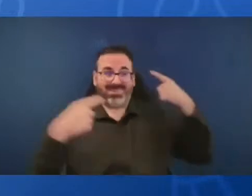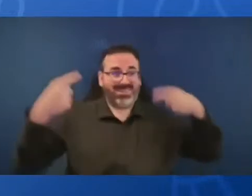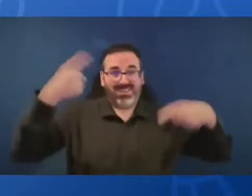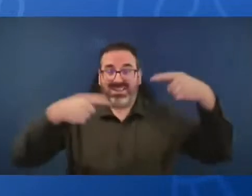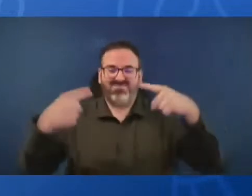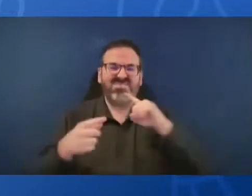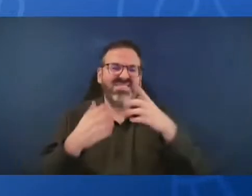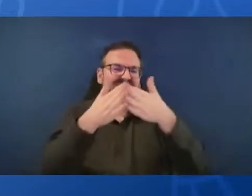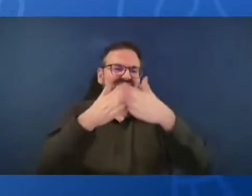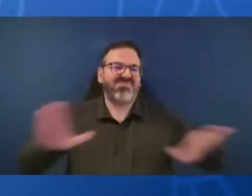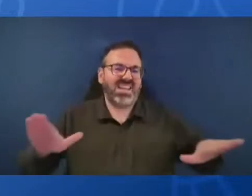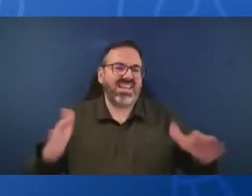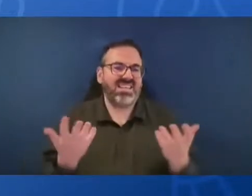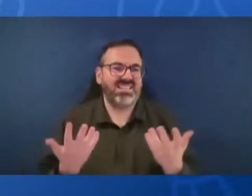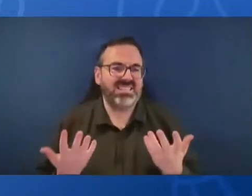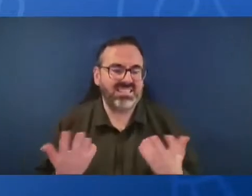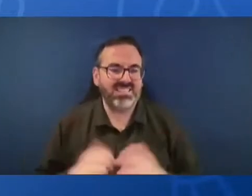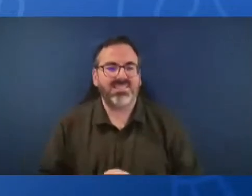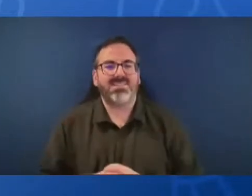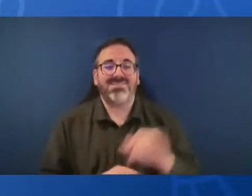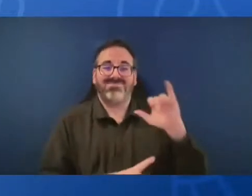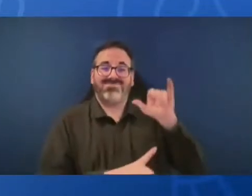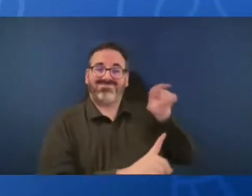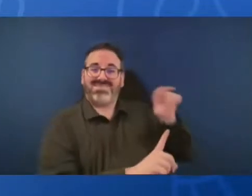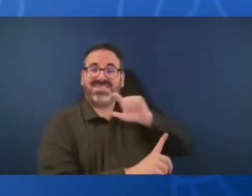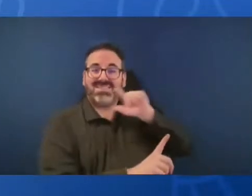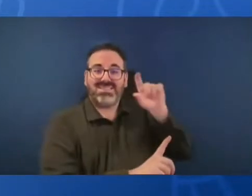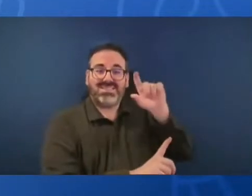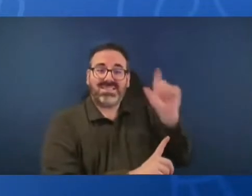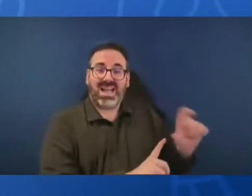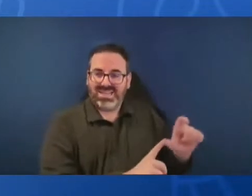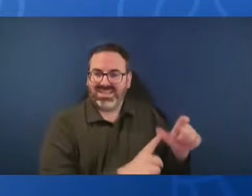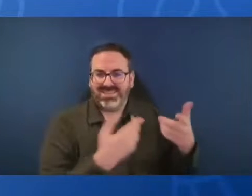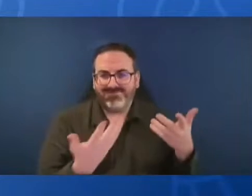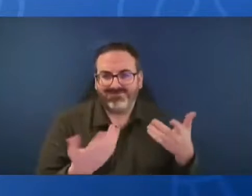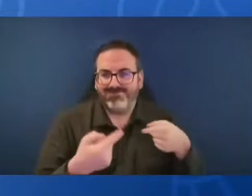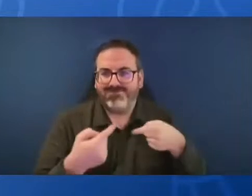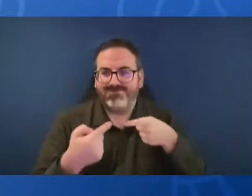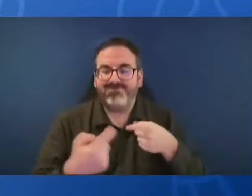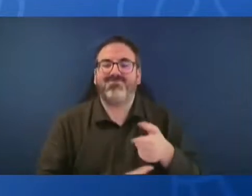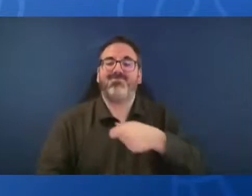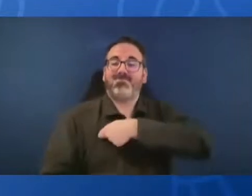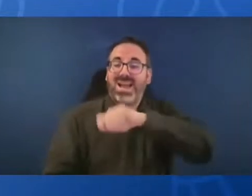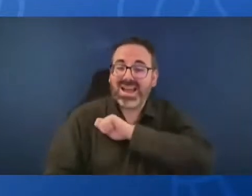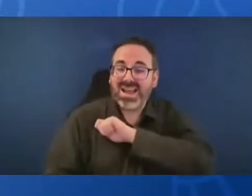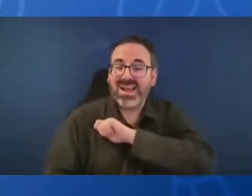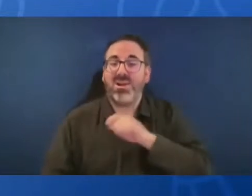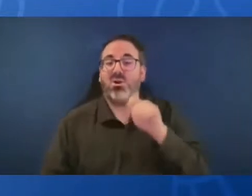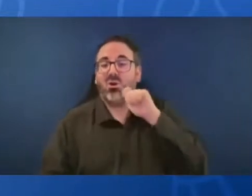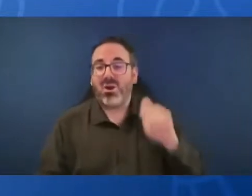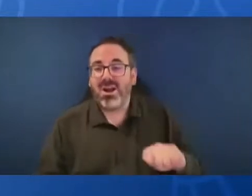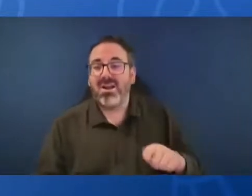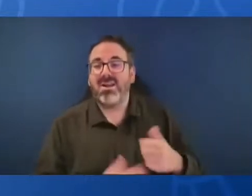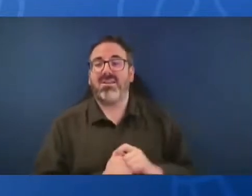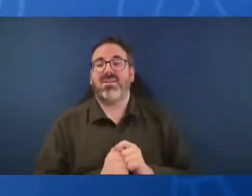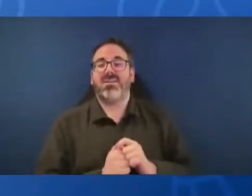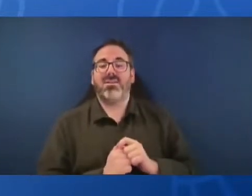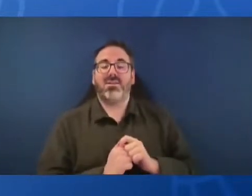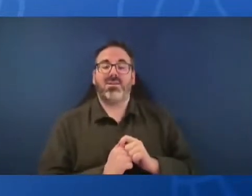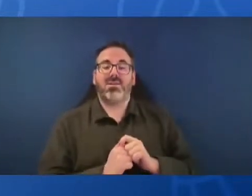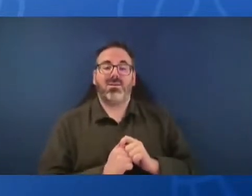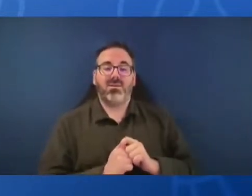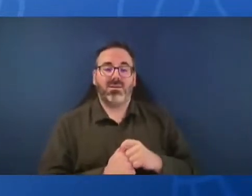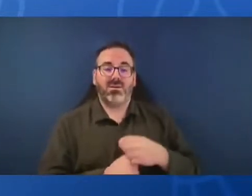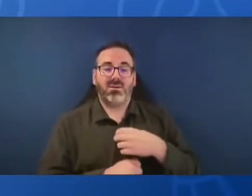proposal. It's not proposal, but like plan. Sure. And the other ones, more lefties, are like want to keep